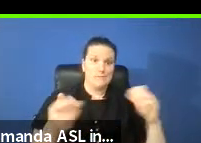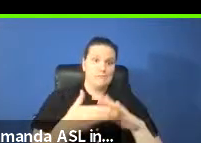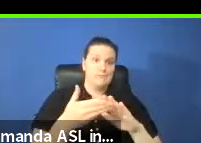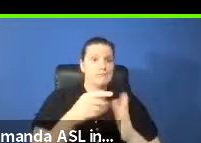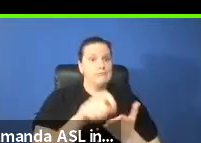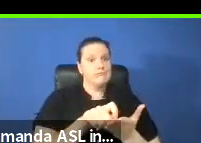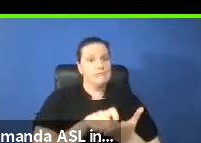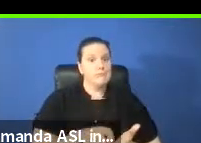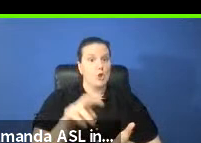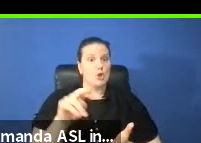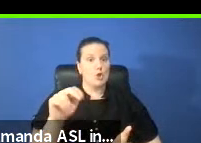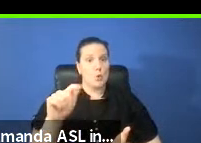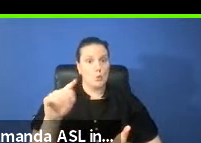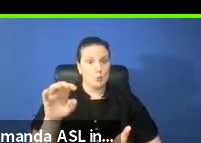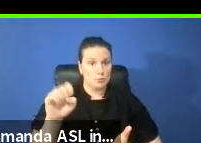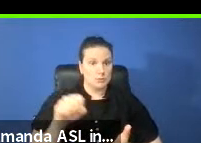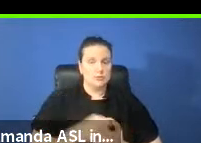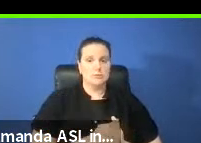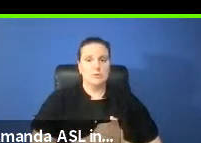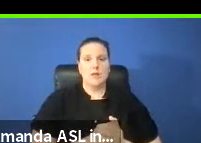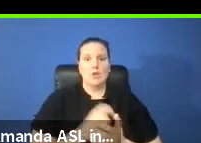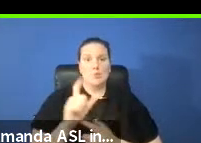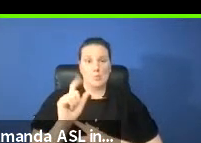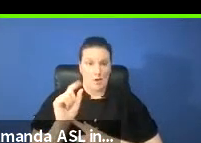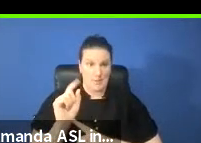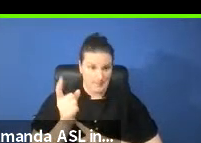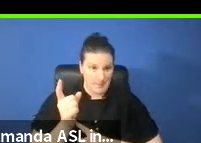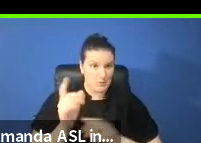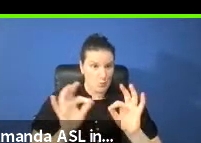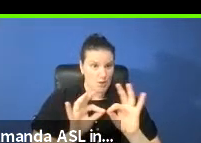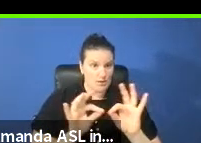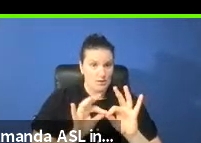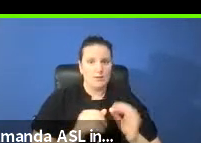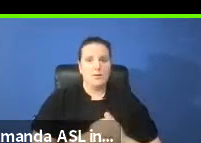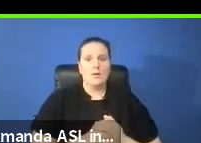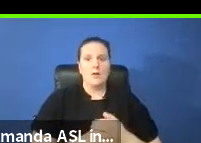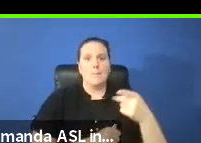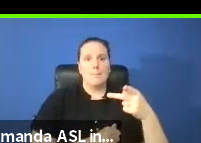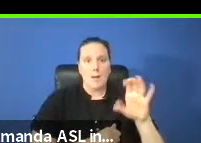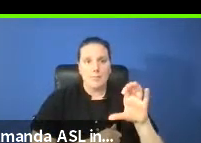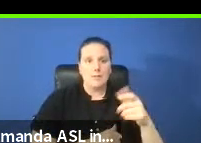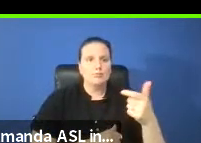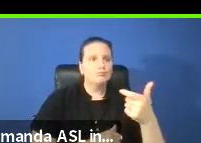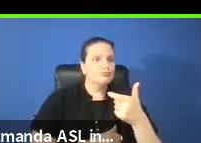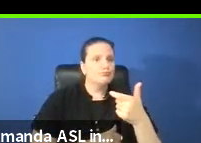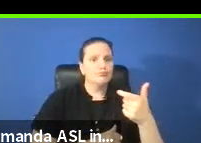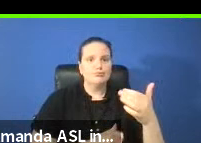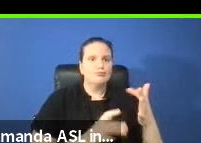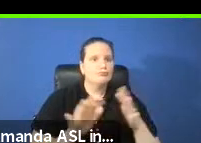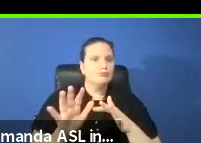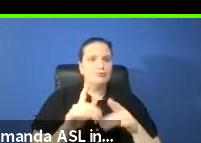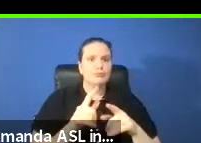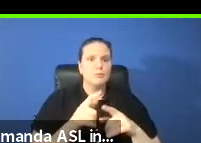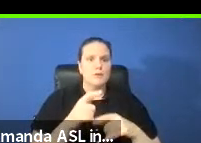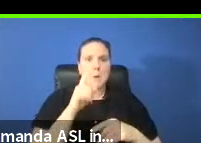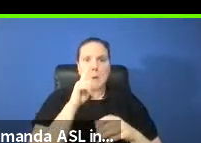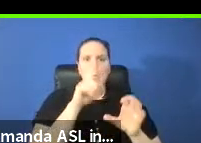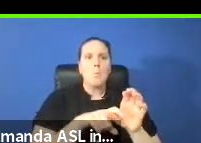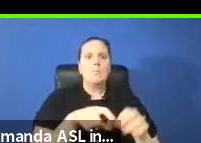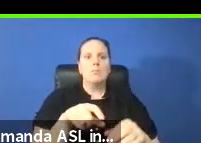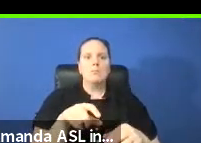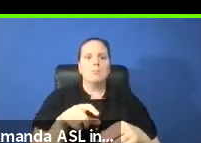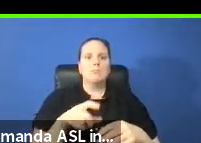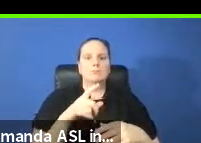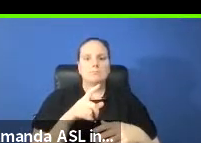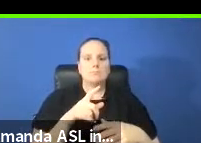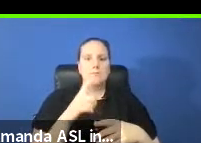notes. And this will go for 20 minutes. The public will view just a slide for the next 20 minutes, but have fun.